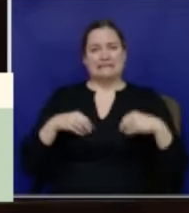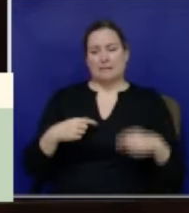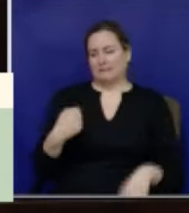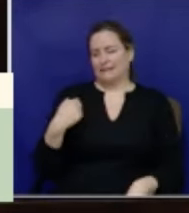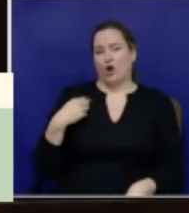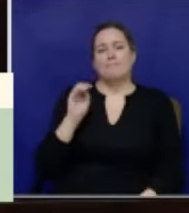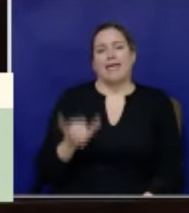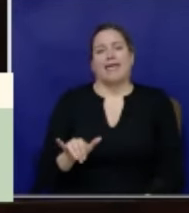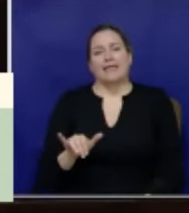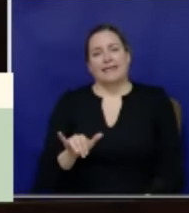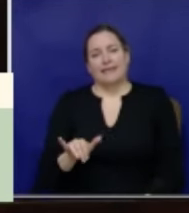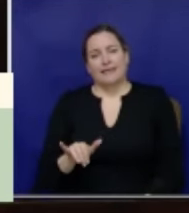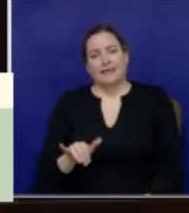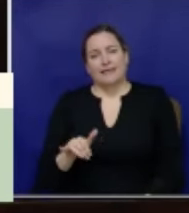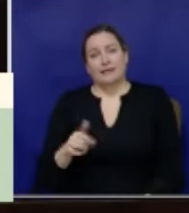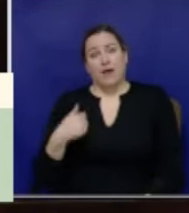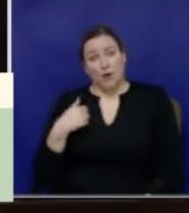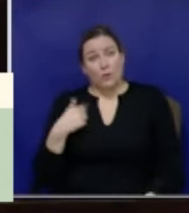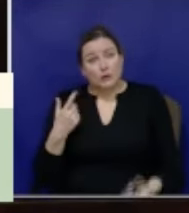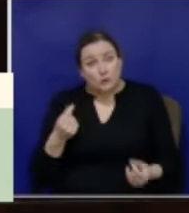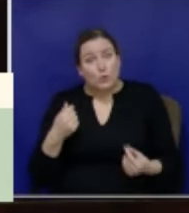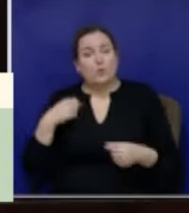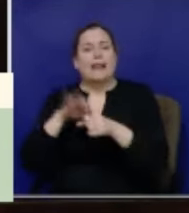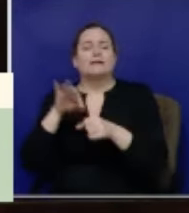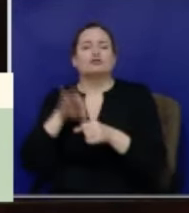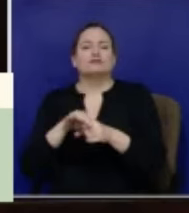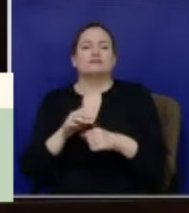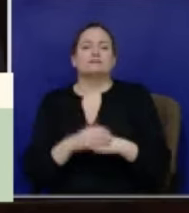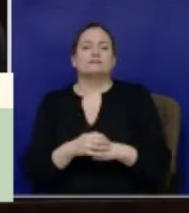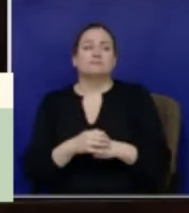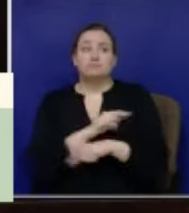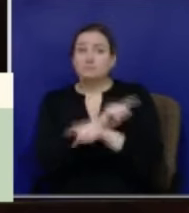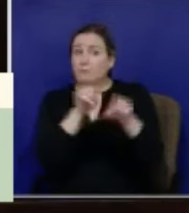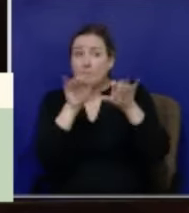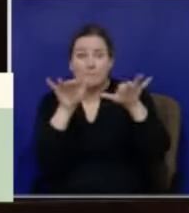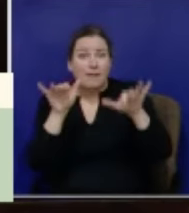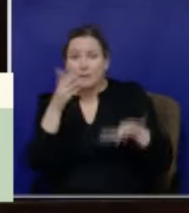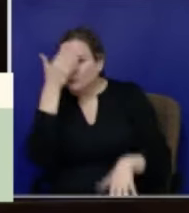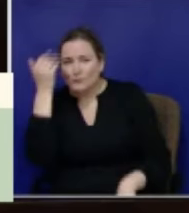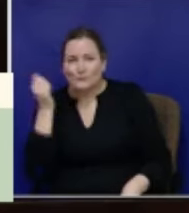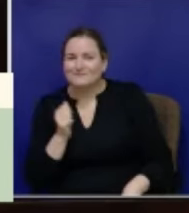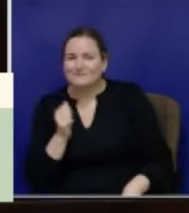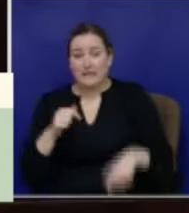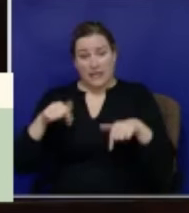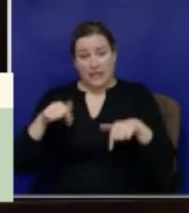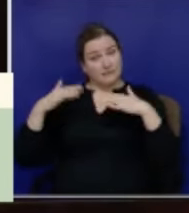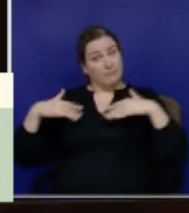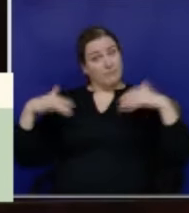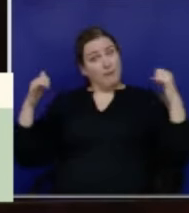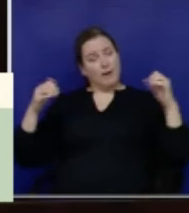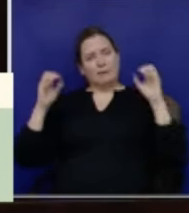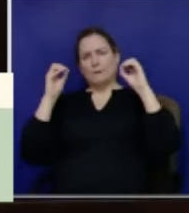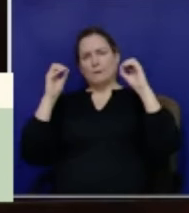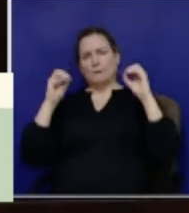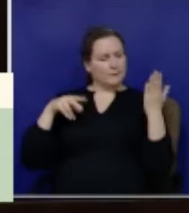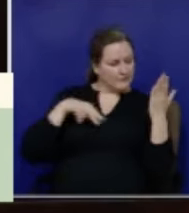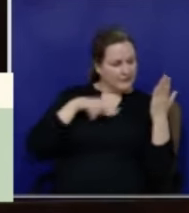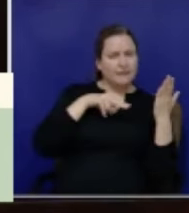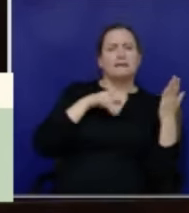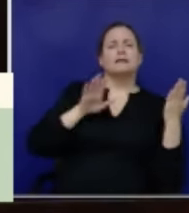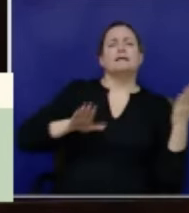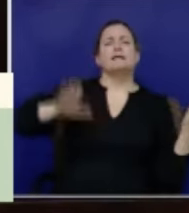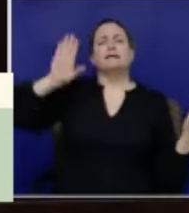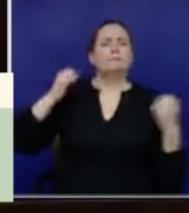were conducting our elections, without South African public and without this Parliament having any say or